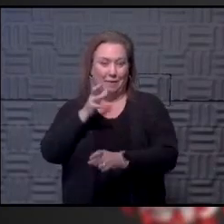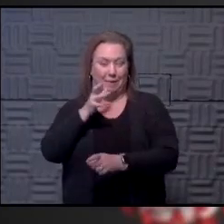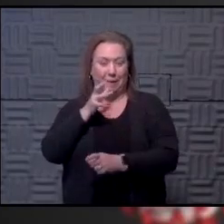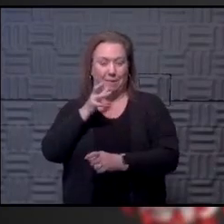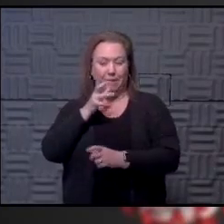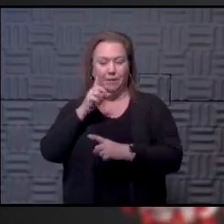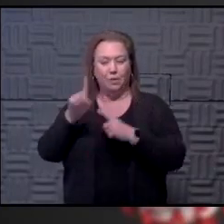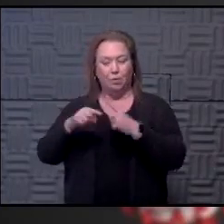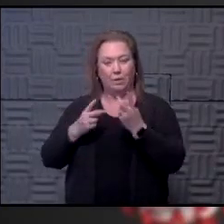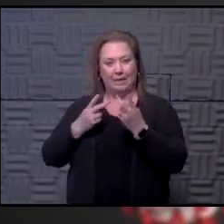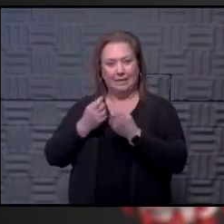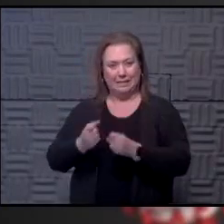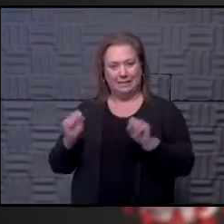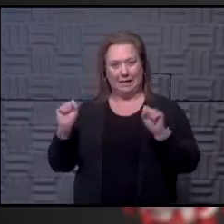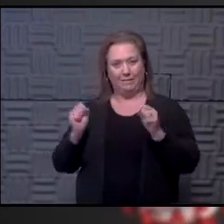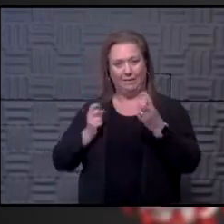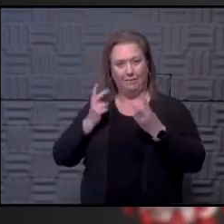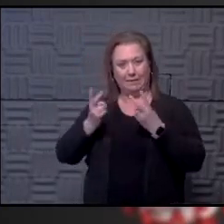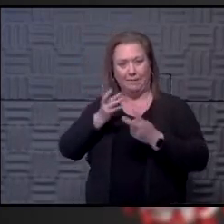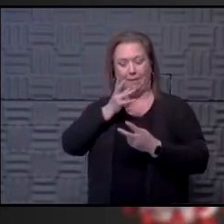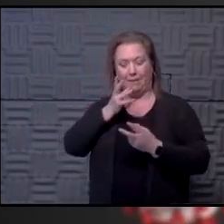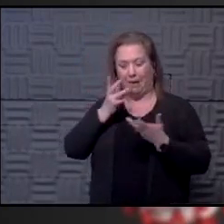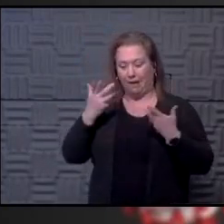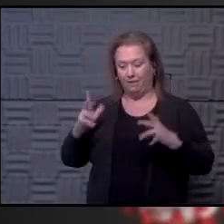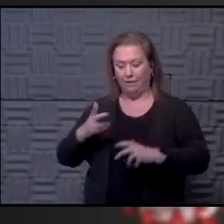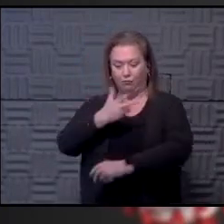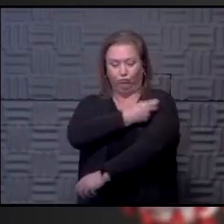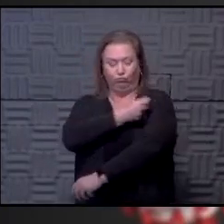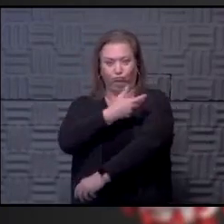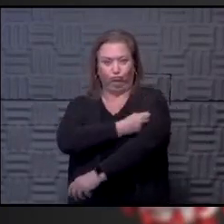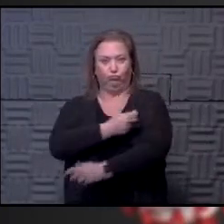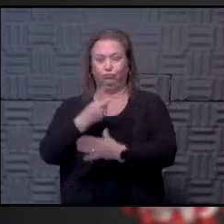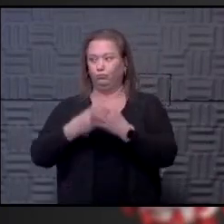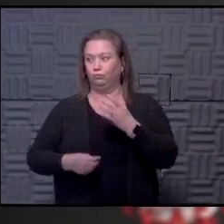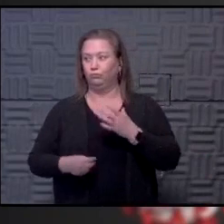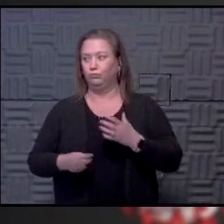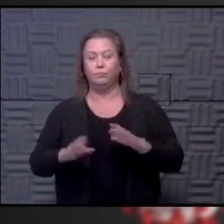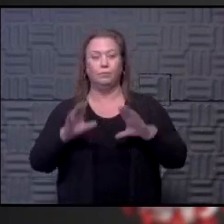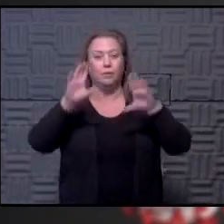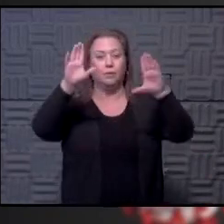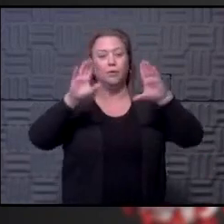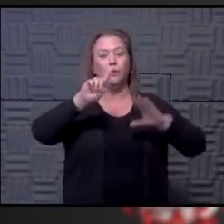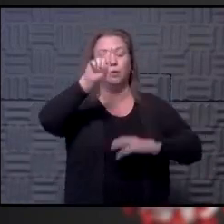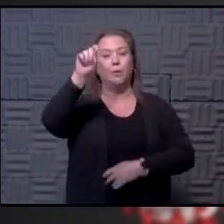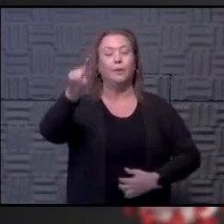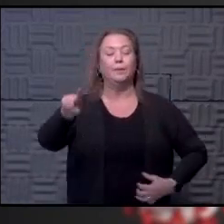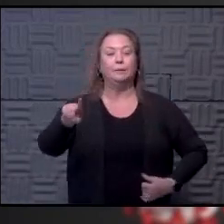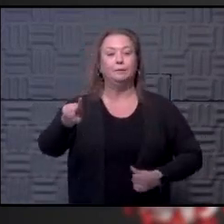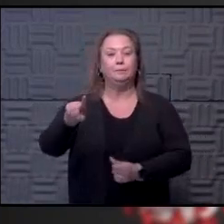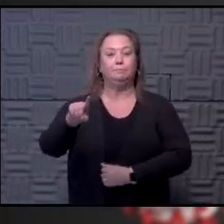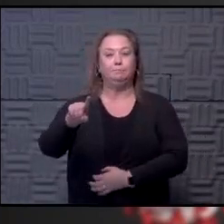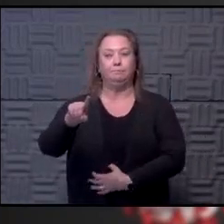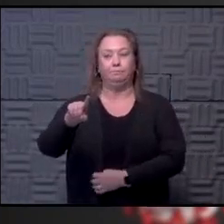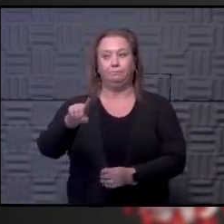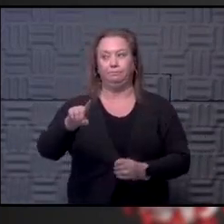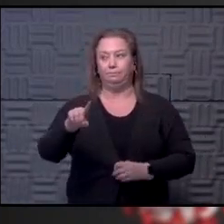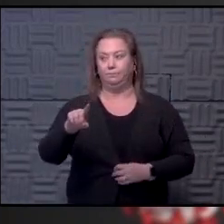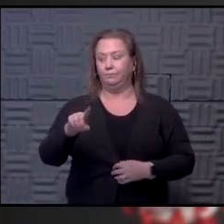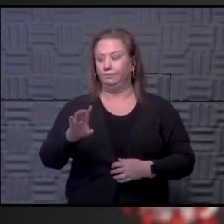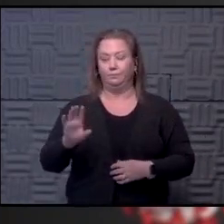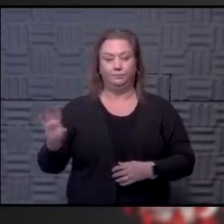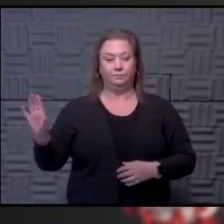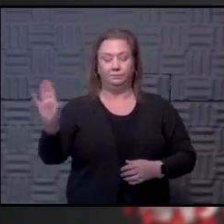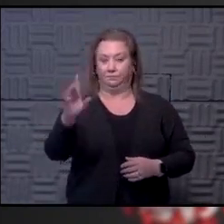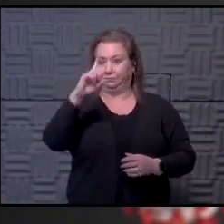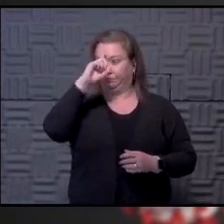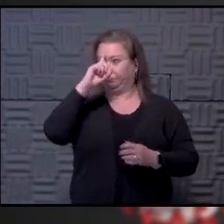to visit her? I've had both doses of my vaccine too. Yeah, that's also a great question. And I think, guys, I'm going to turn to you. What do you think,